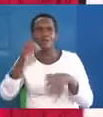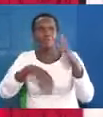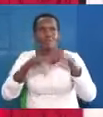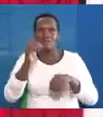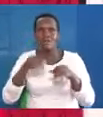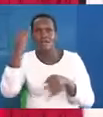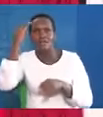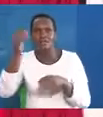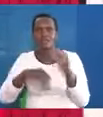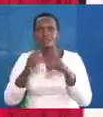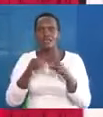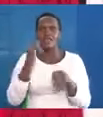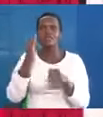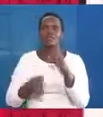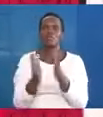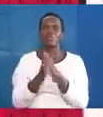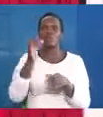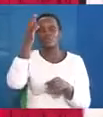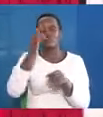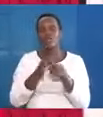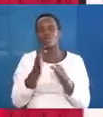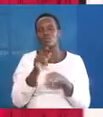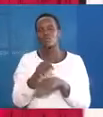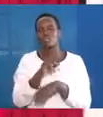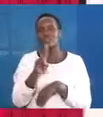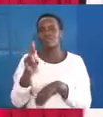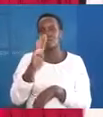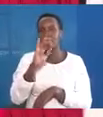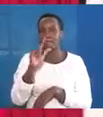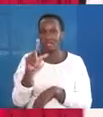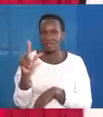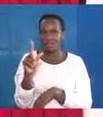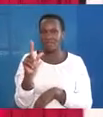fate of this referendum bill.